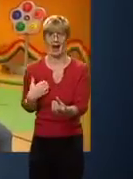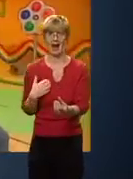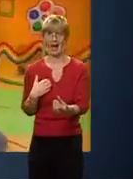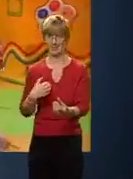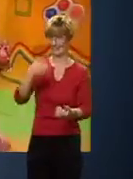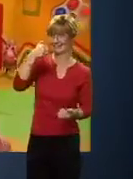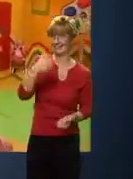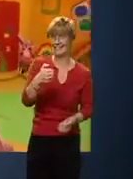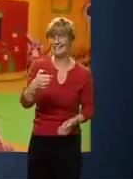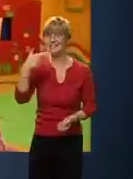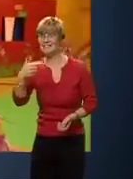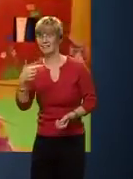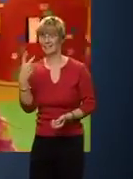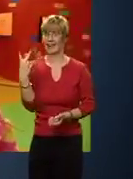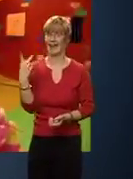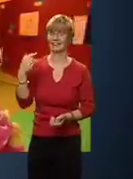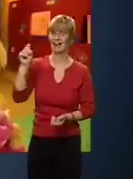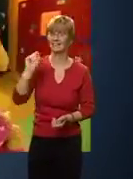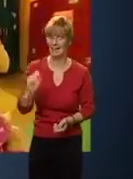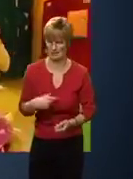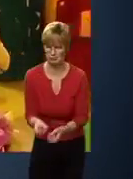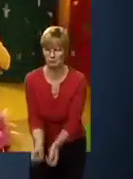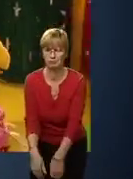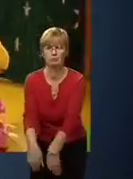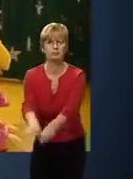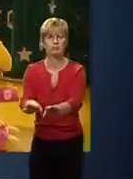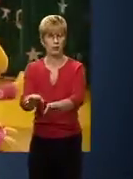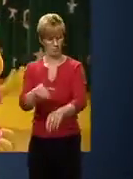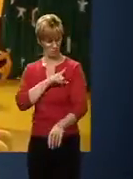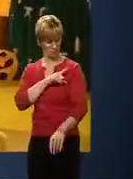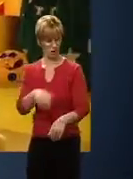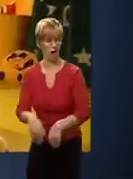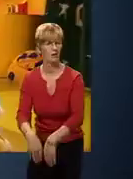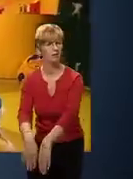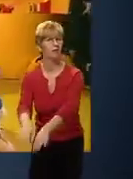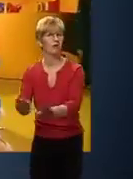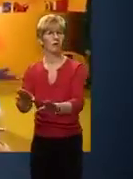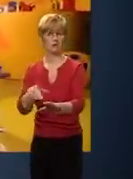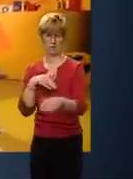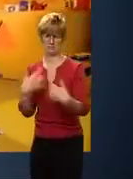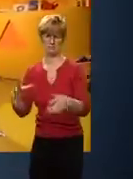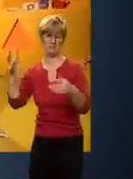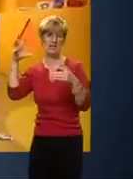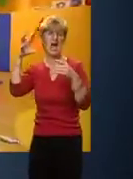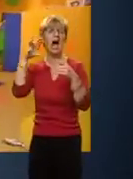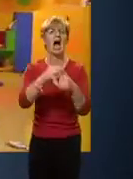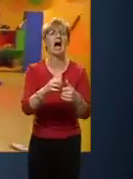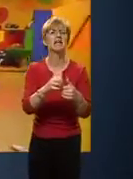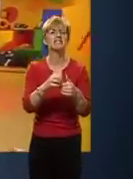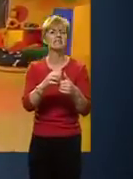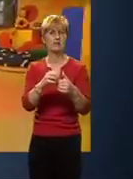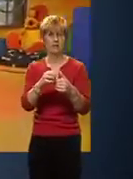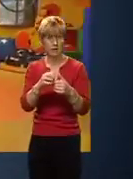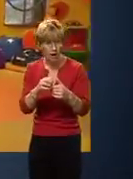fish alive. Six, seven, eight, nine, ten. Then I let it go again. Why did you let it